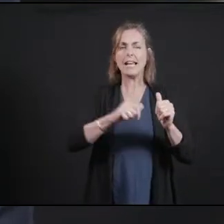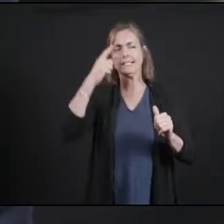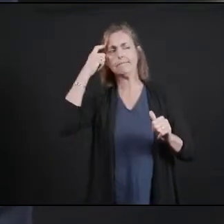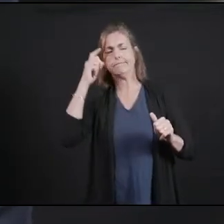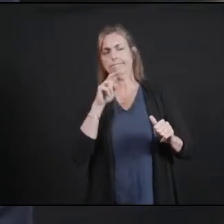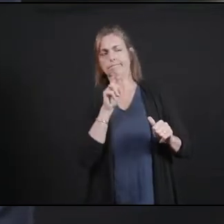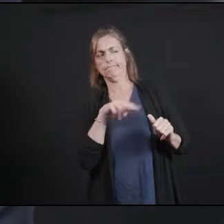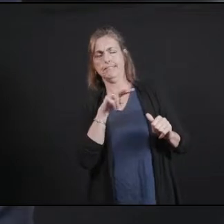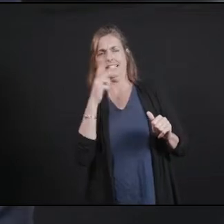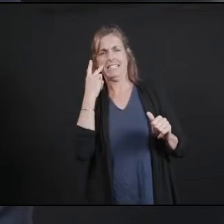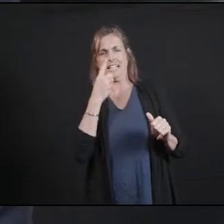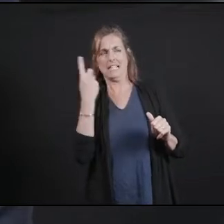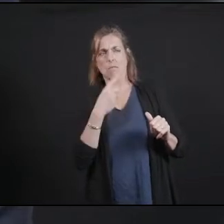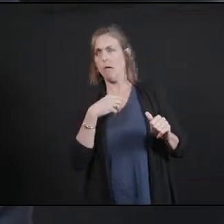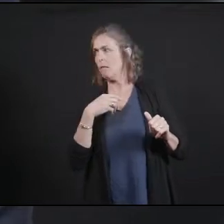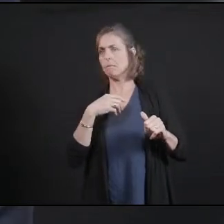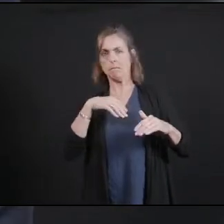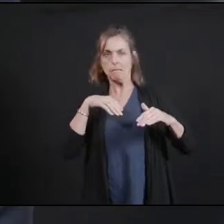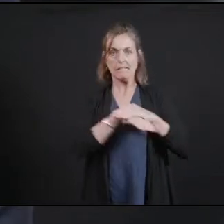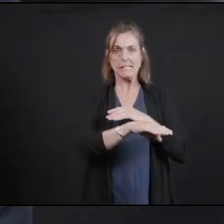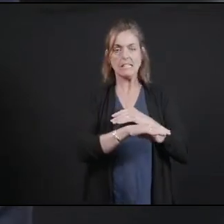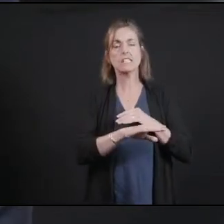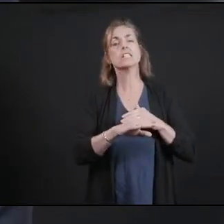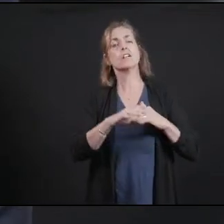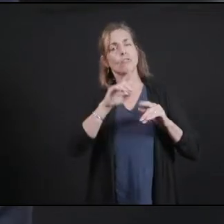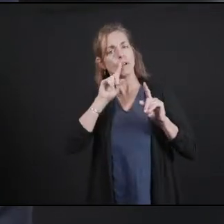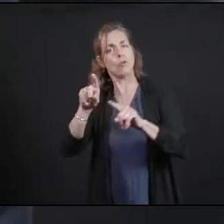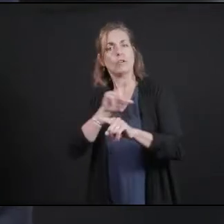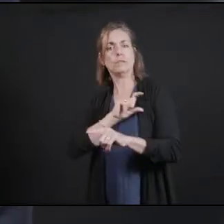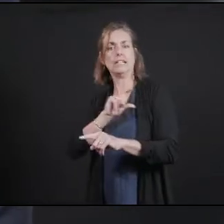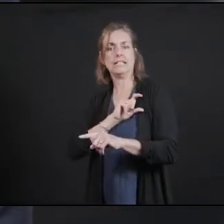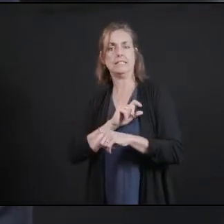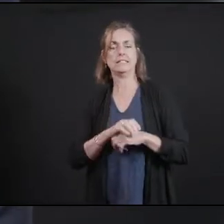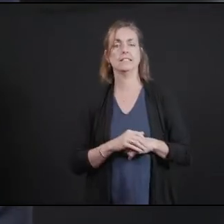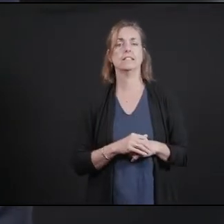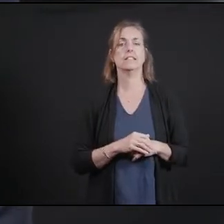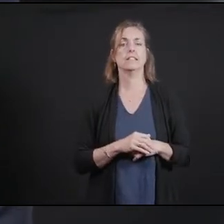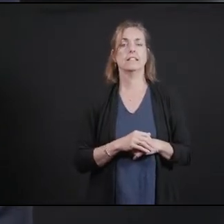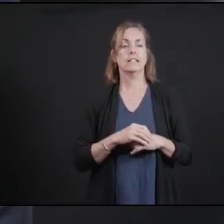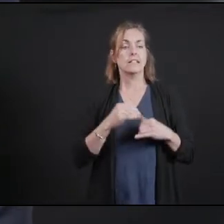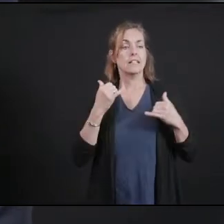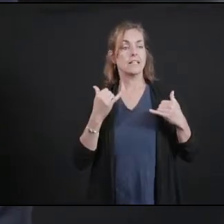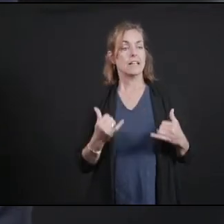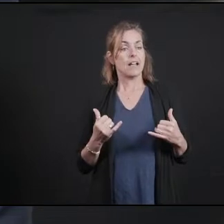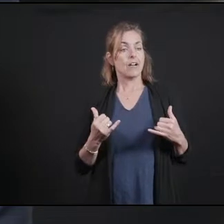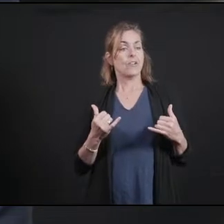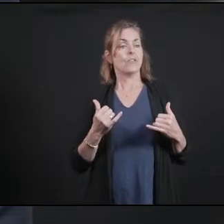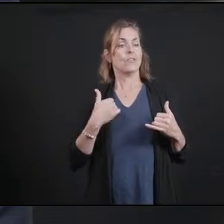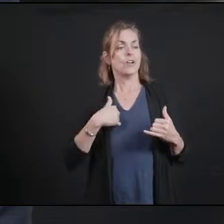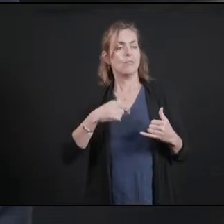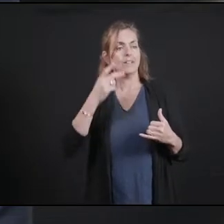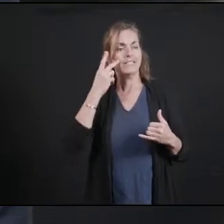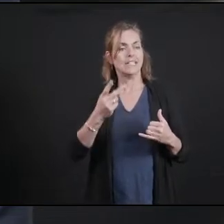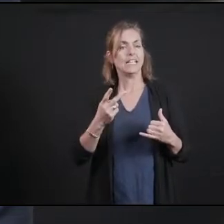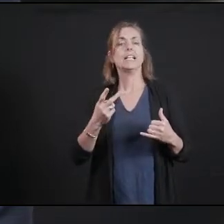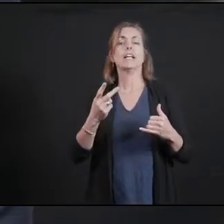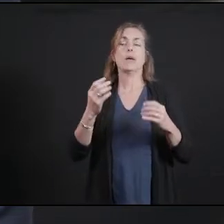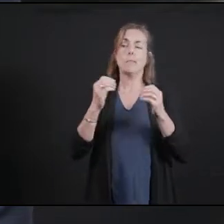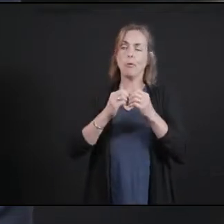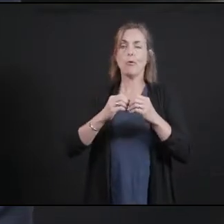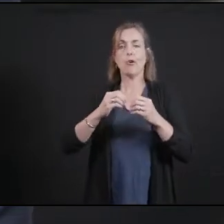at home as a result of this pandemic, we are appealing to the public to report any suspicious activity in